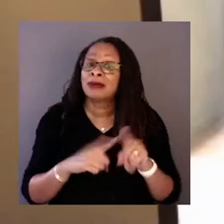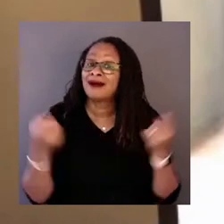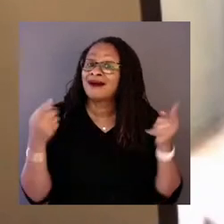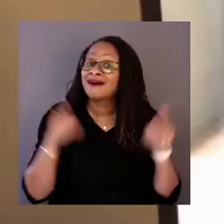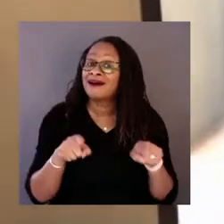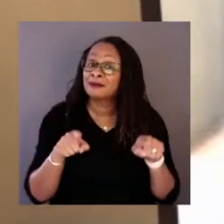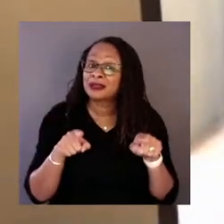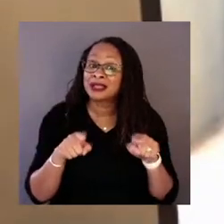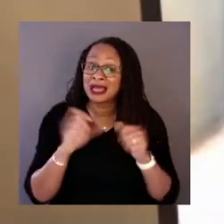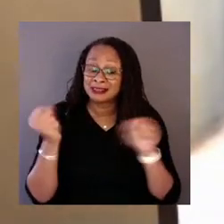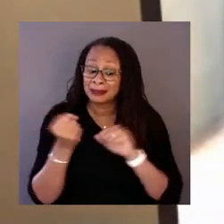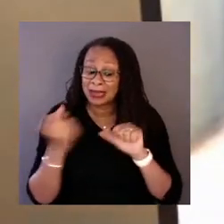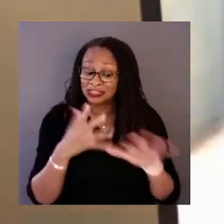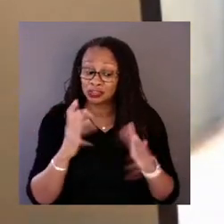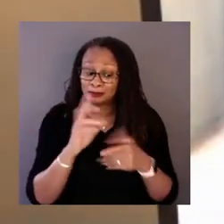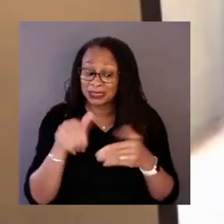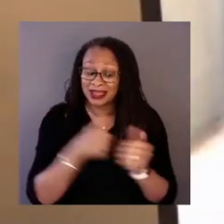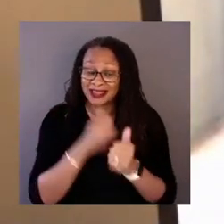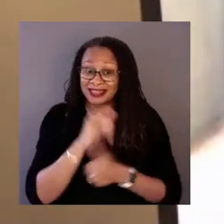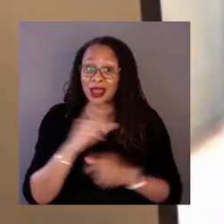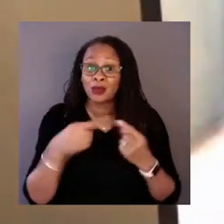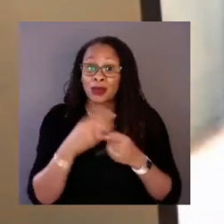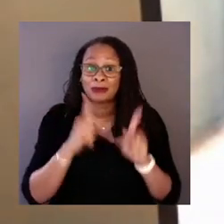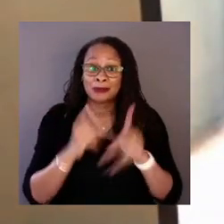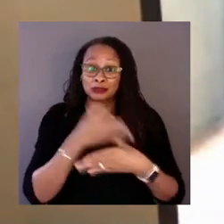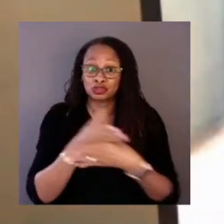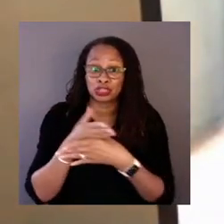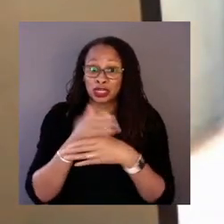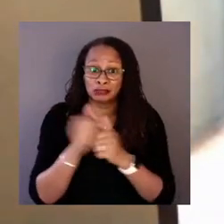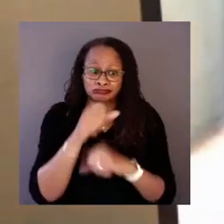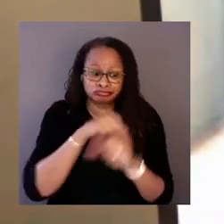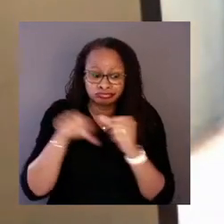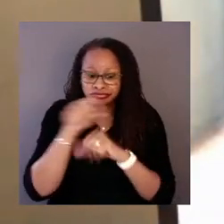that, where people were sharing amongst themselves that were in the doc